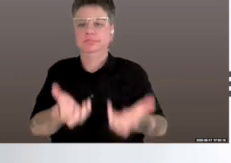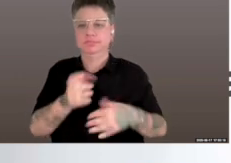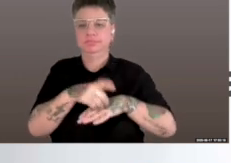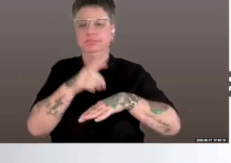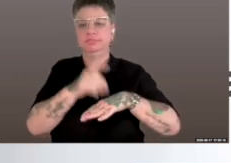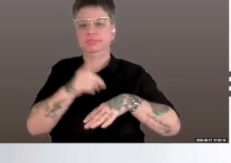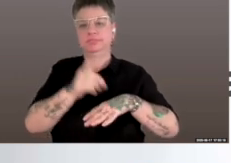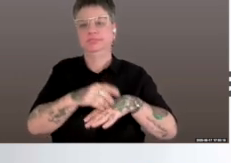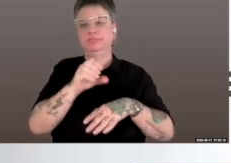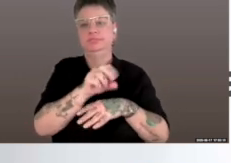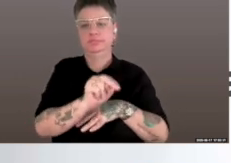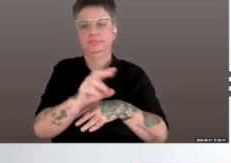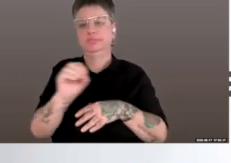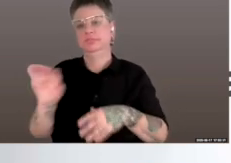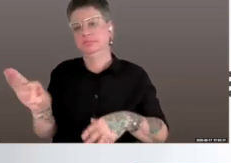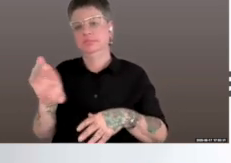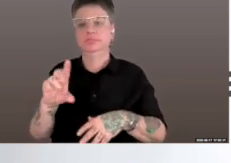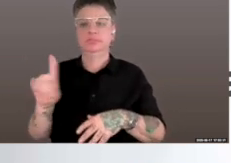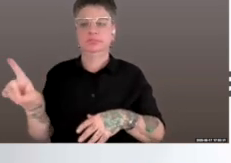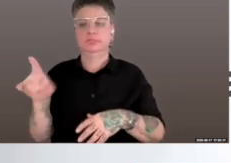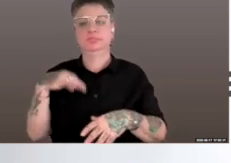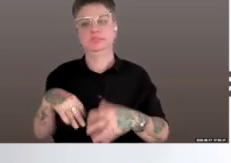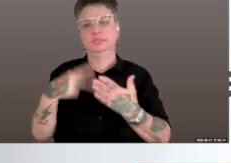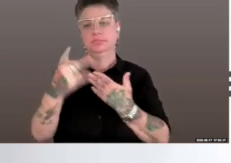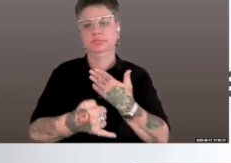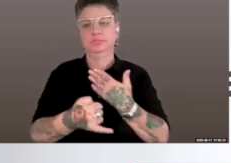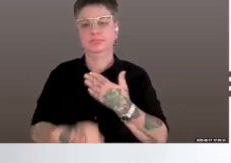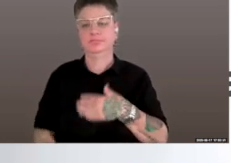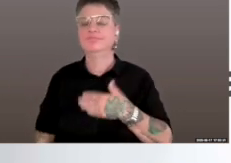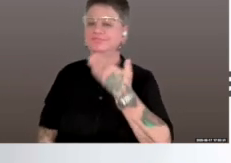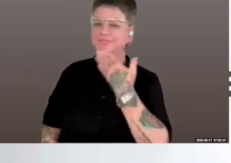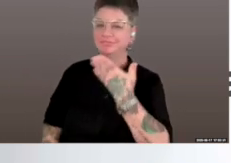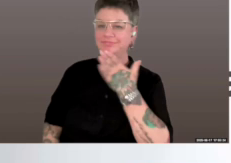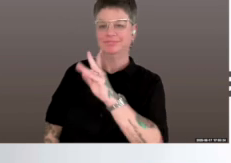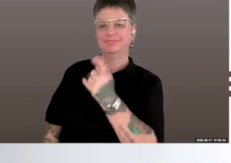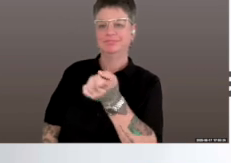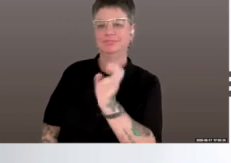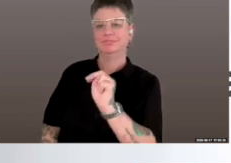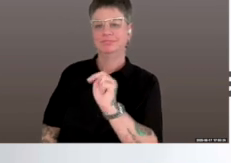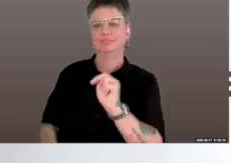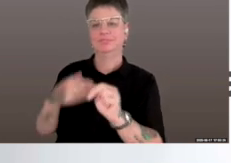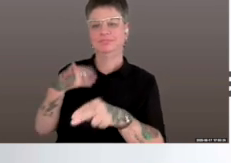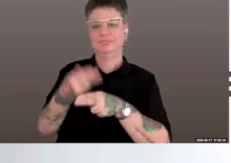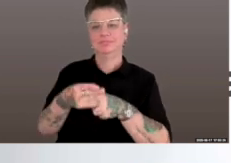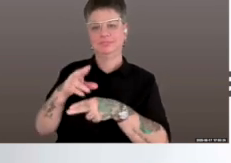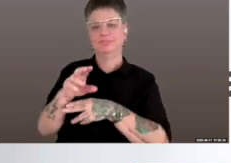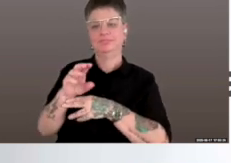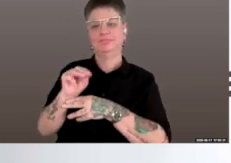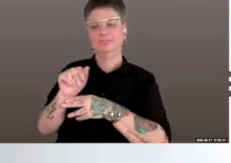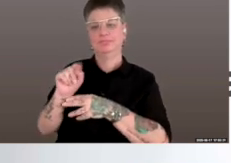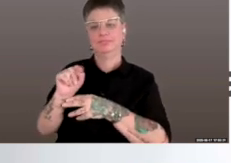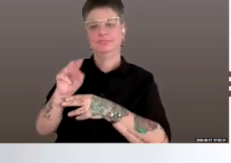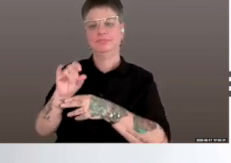through financial and non-financial mechanisms, and collaborate with community partners, air districts, and other state and